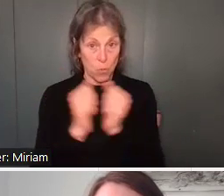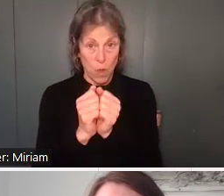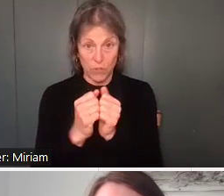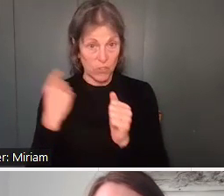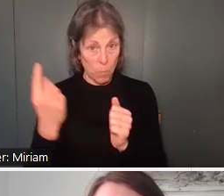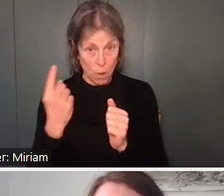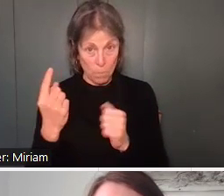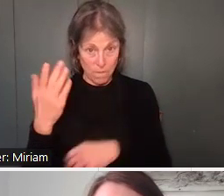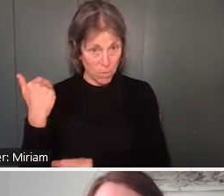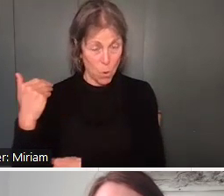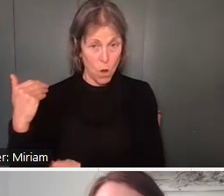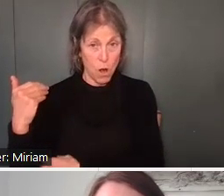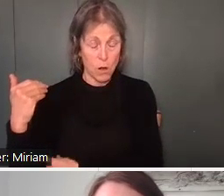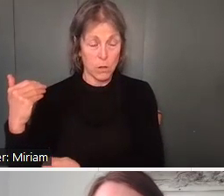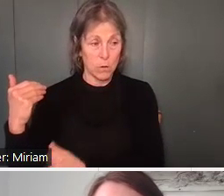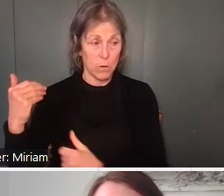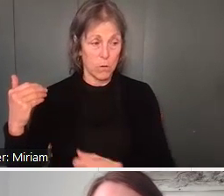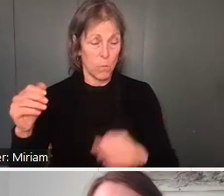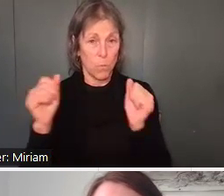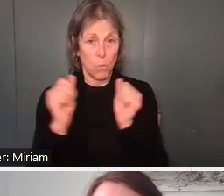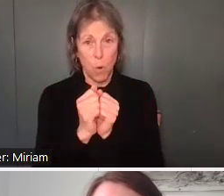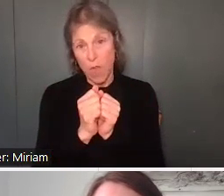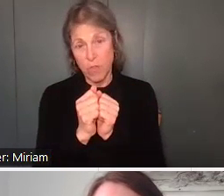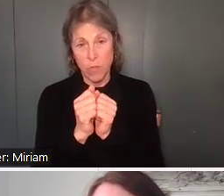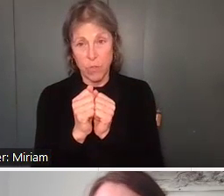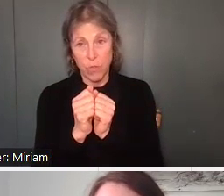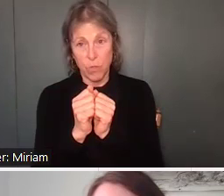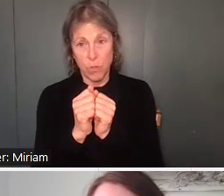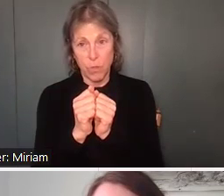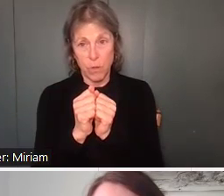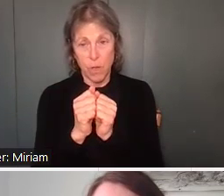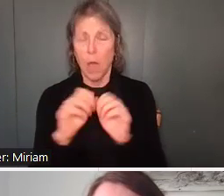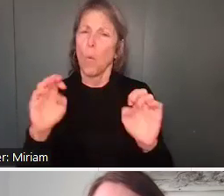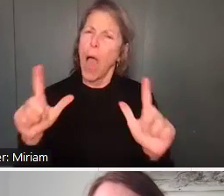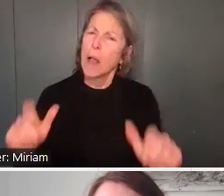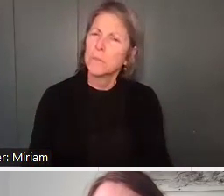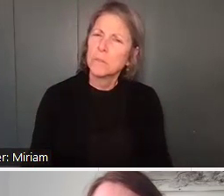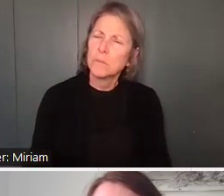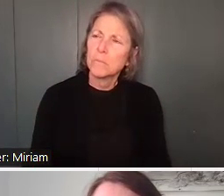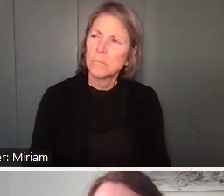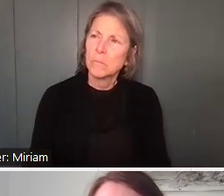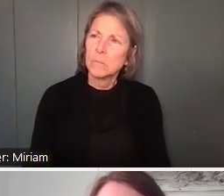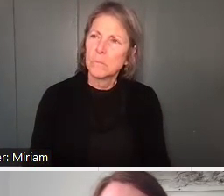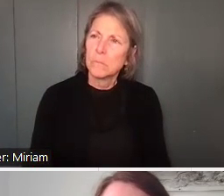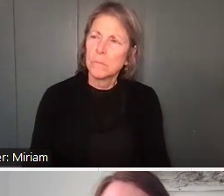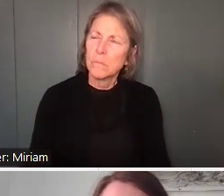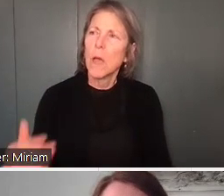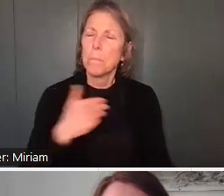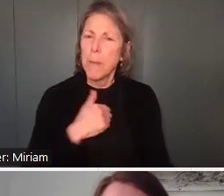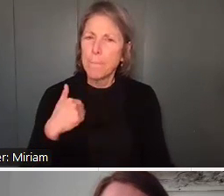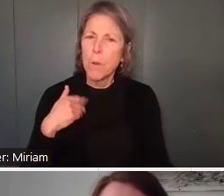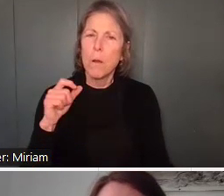someone with a current, well, actually it doesn't have to be current, it's a member of